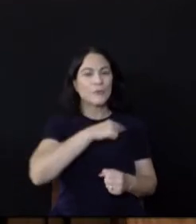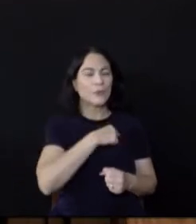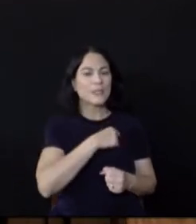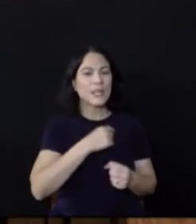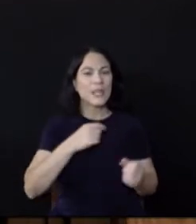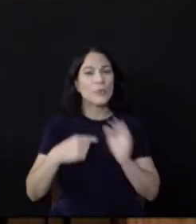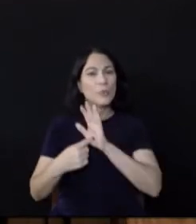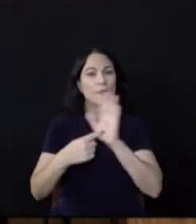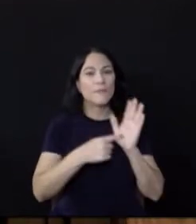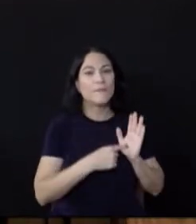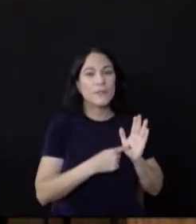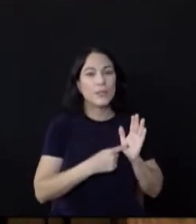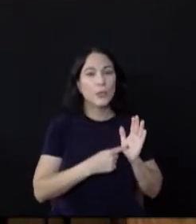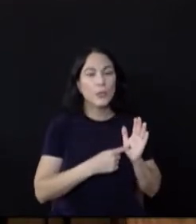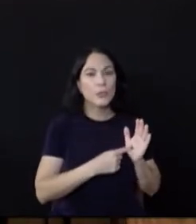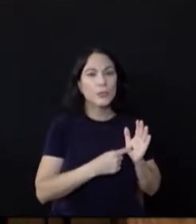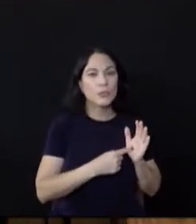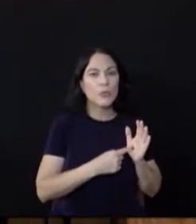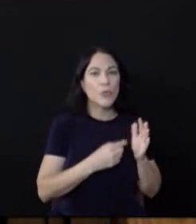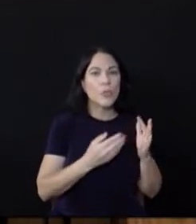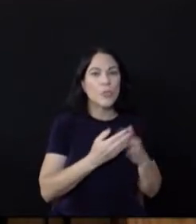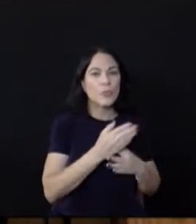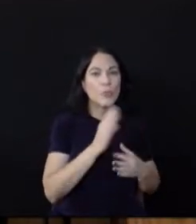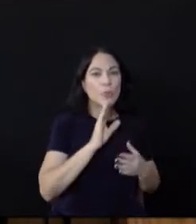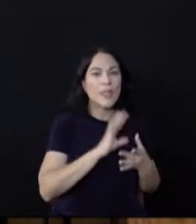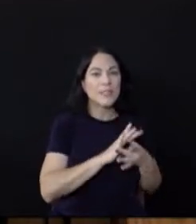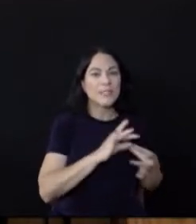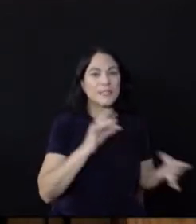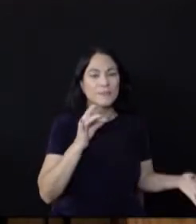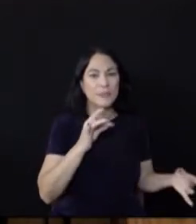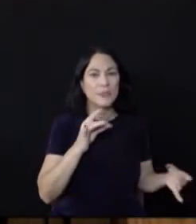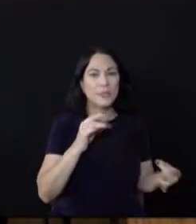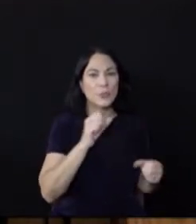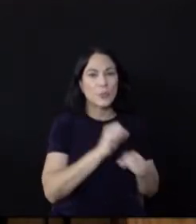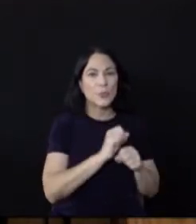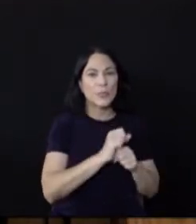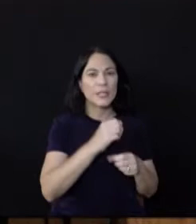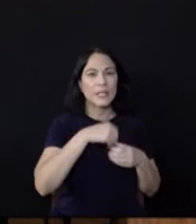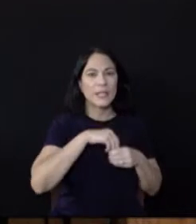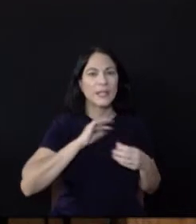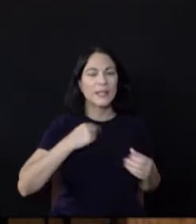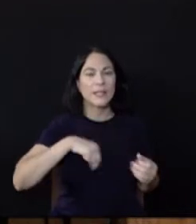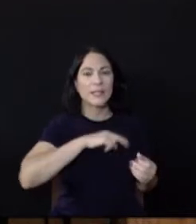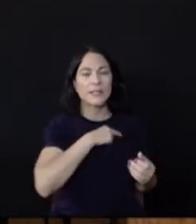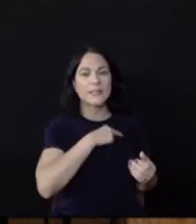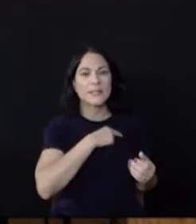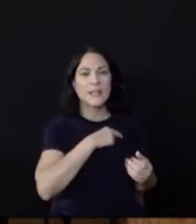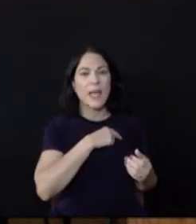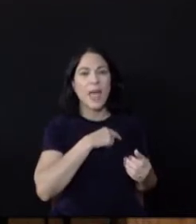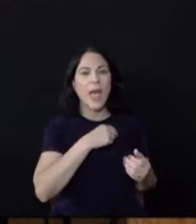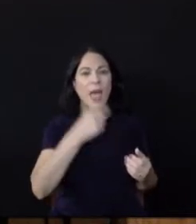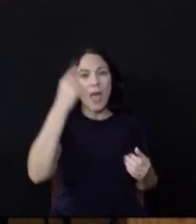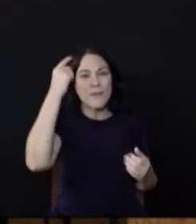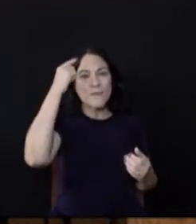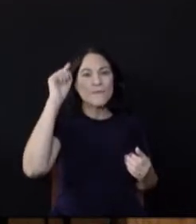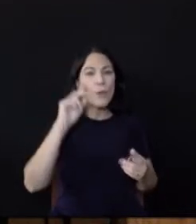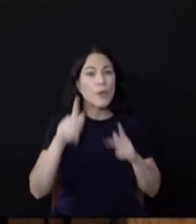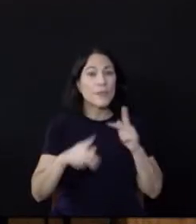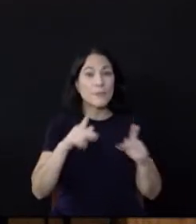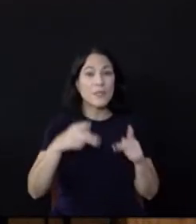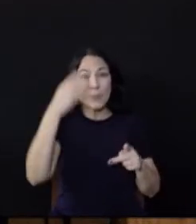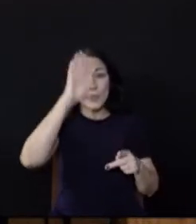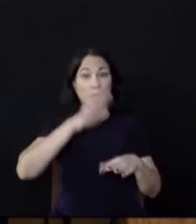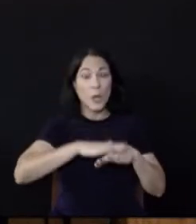us in and through the Spirit at work among us and within us. And for those whom God has